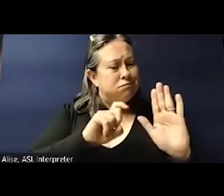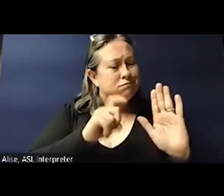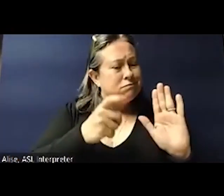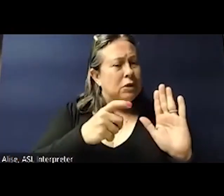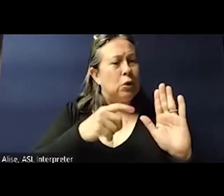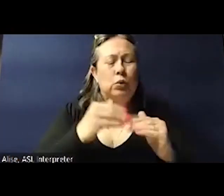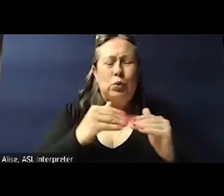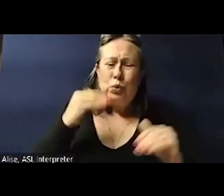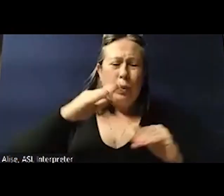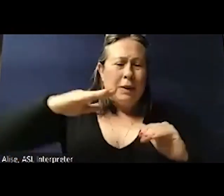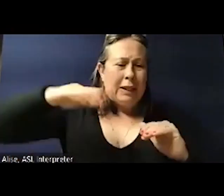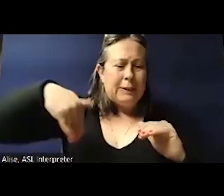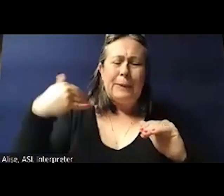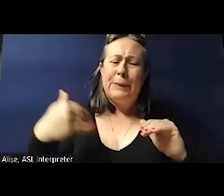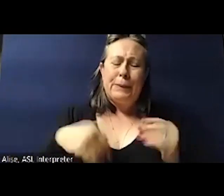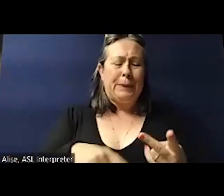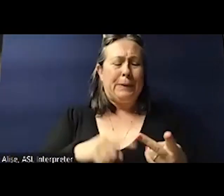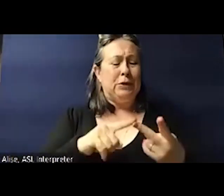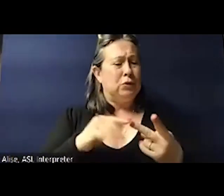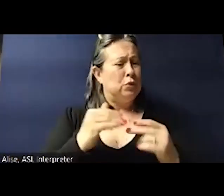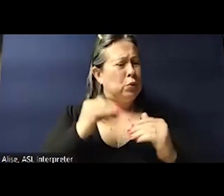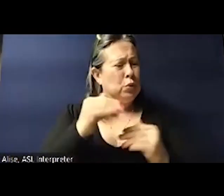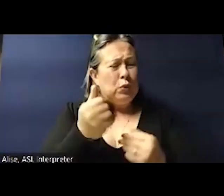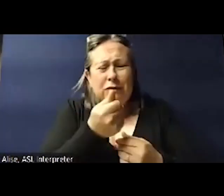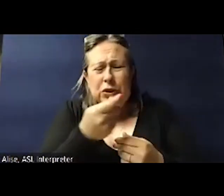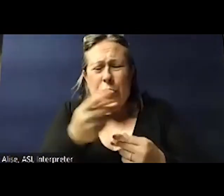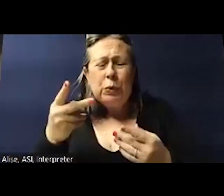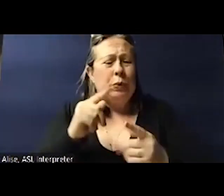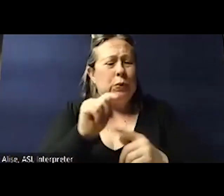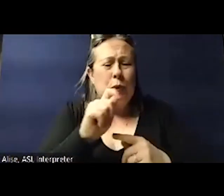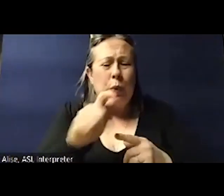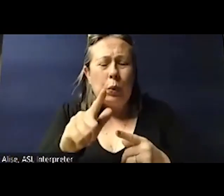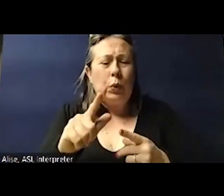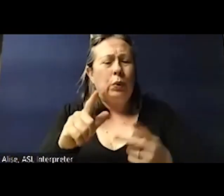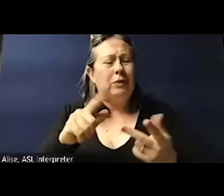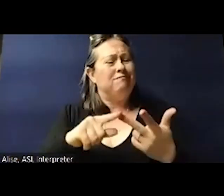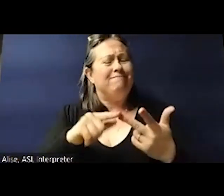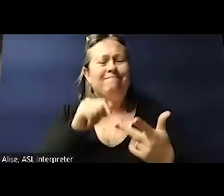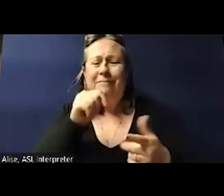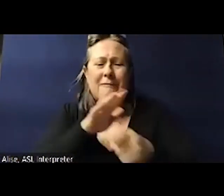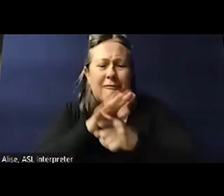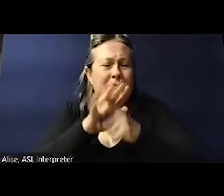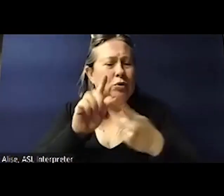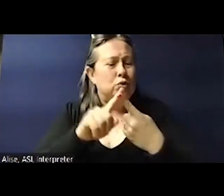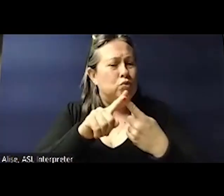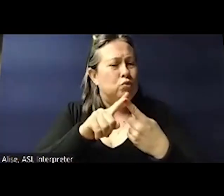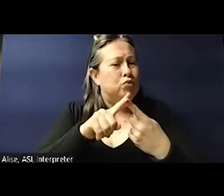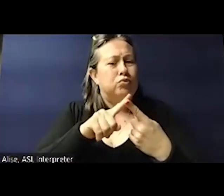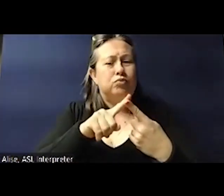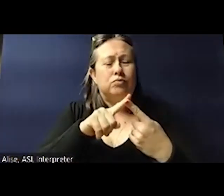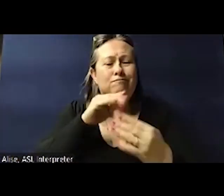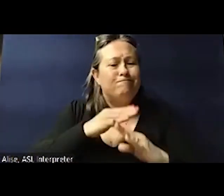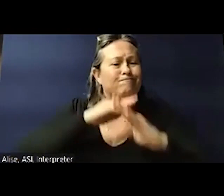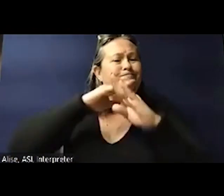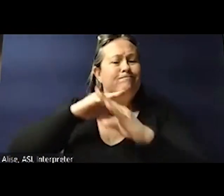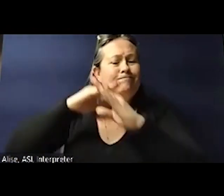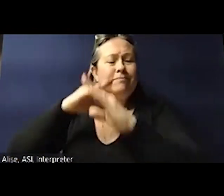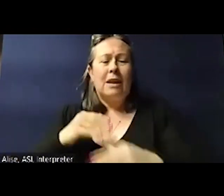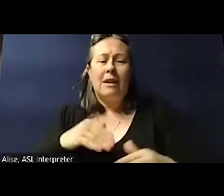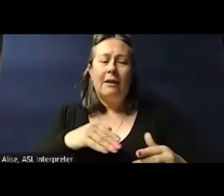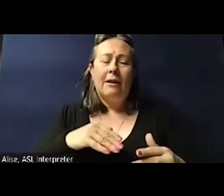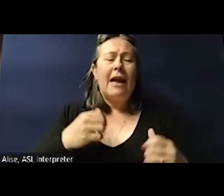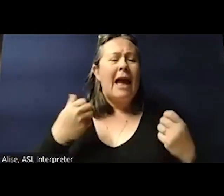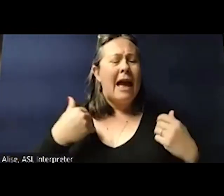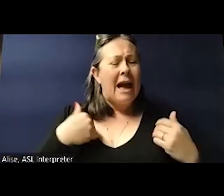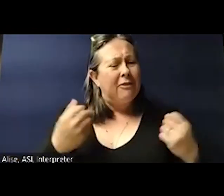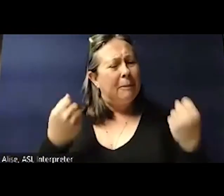We have too few tools or do too little to prevent it. There are stark inequities in diagnosis, access to treatments and trials